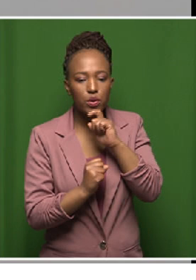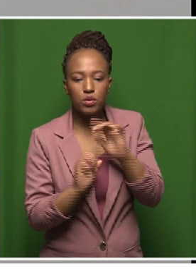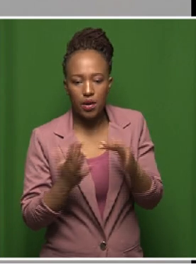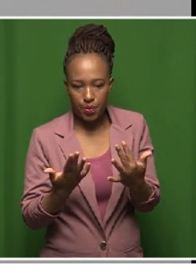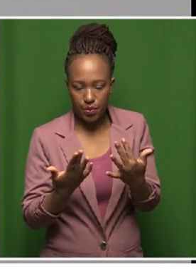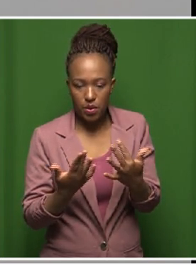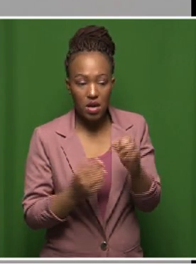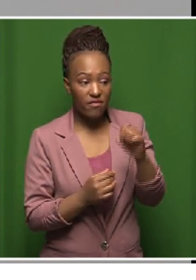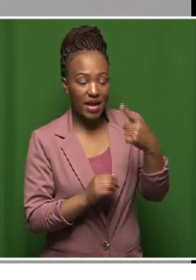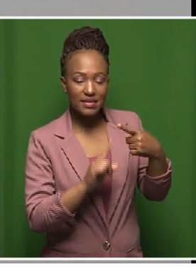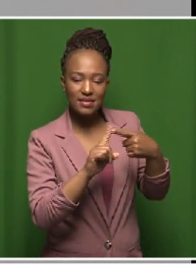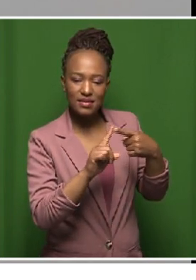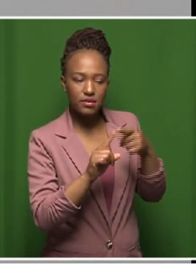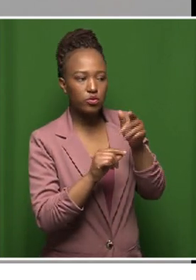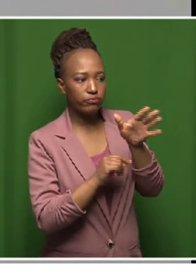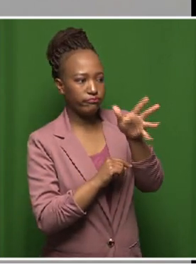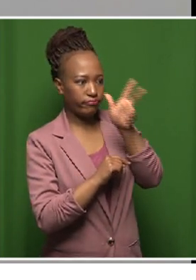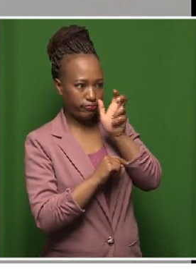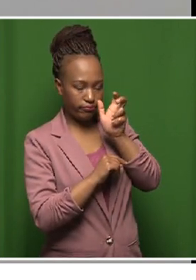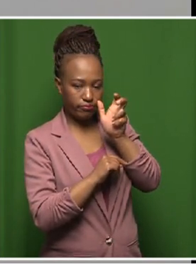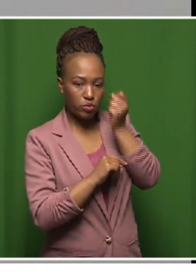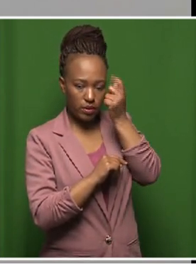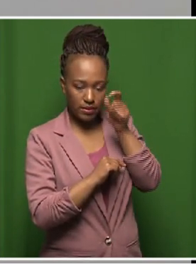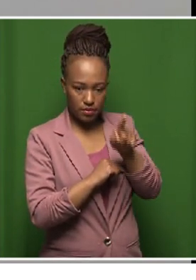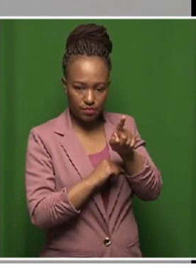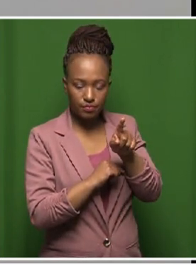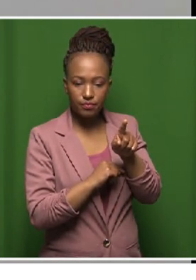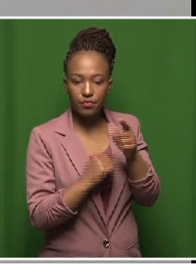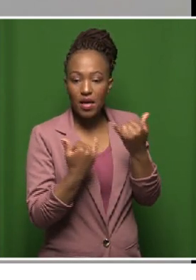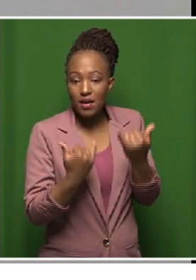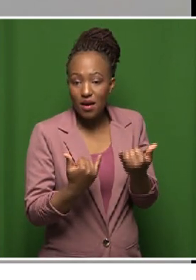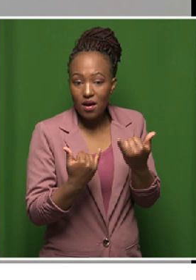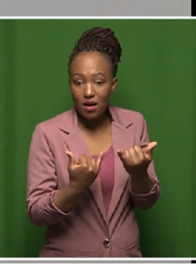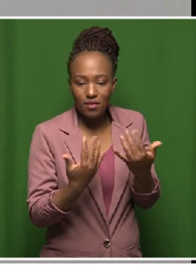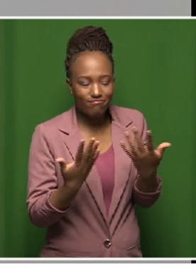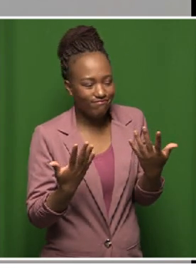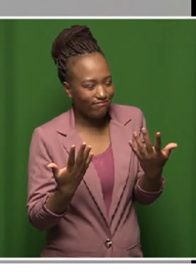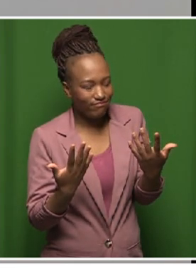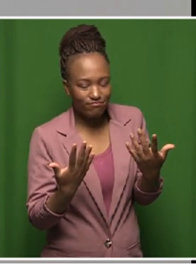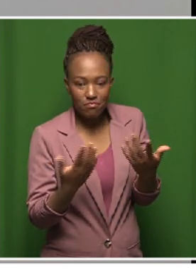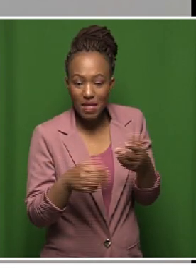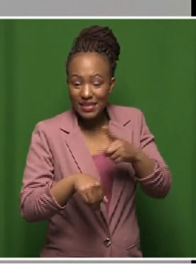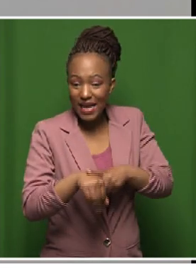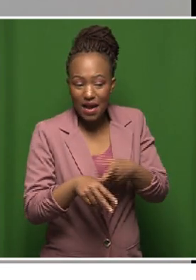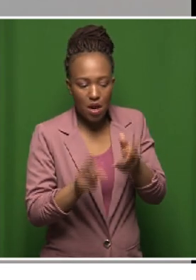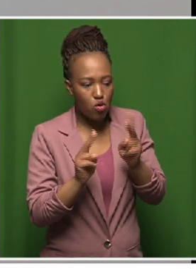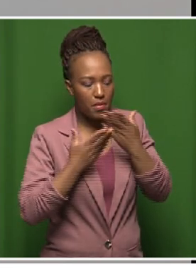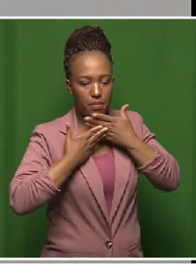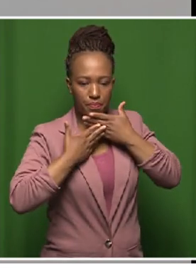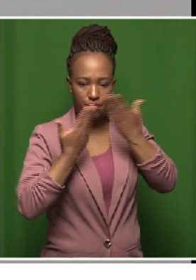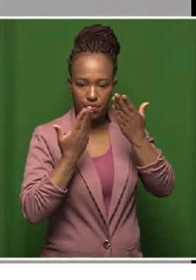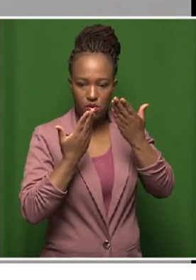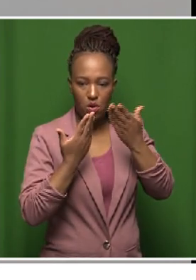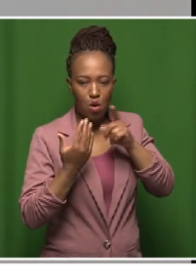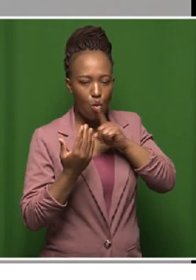first takeaway here for us to understand is that we are living in complete unusual times. It's very volatile